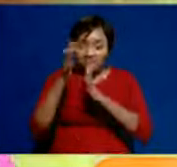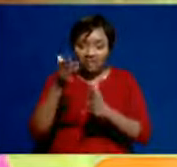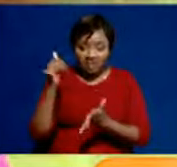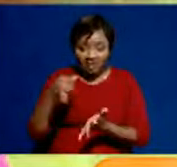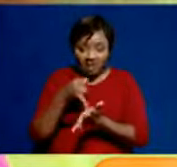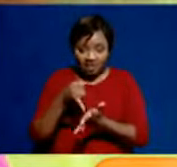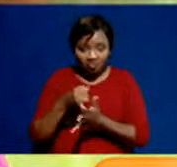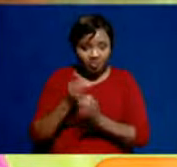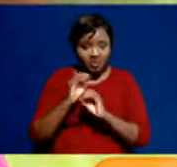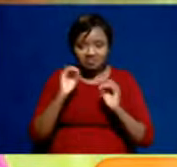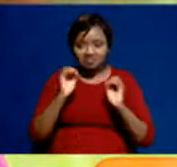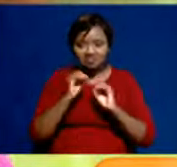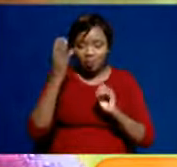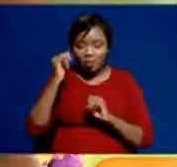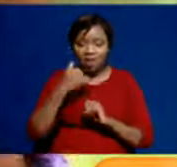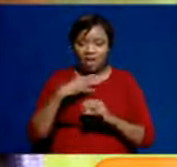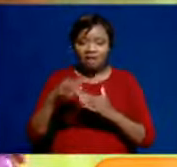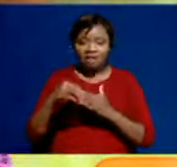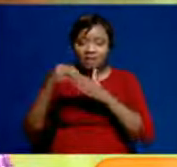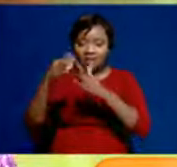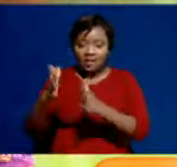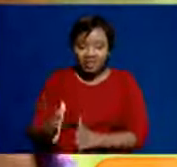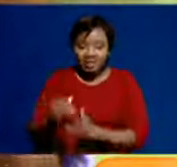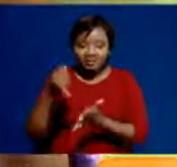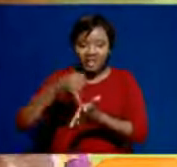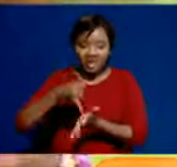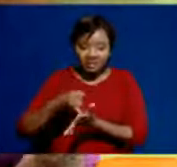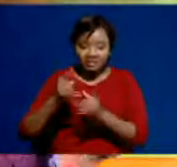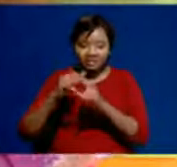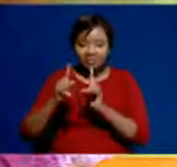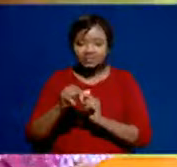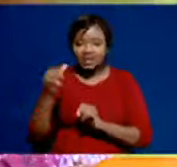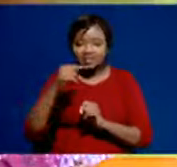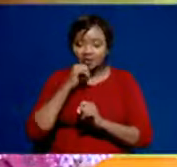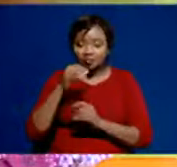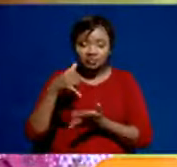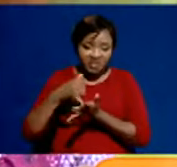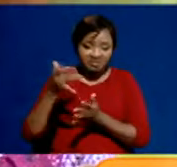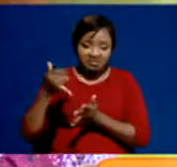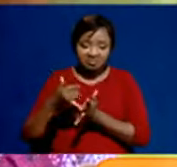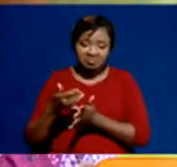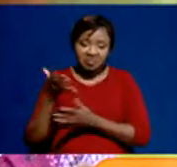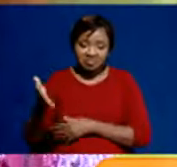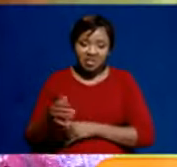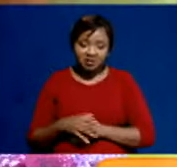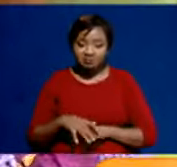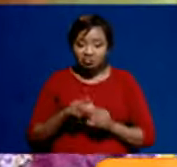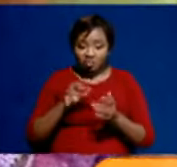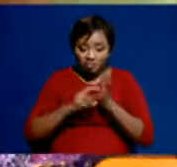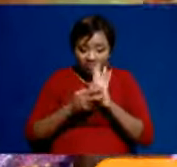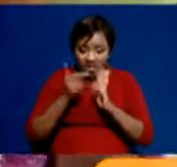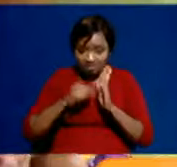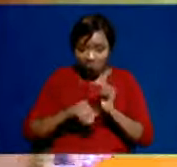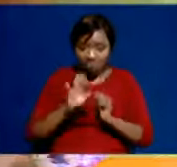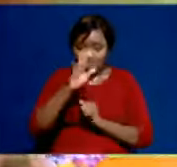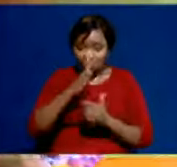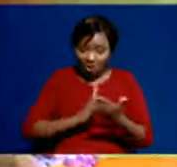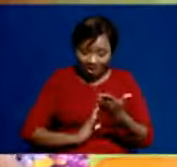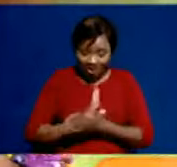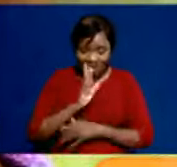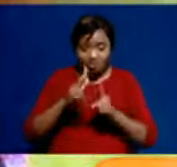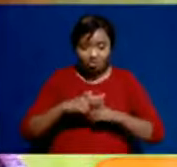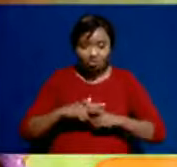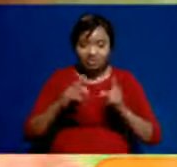and not elected. But it is your right to start a movement with those who are willing and